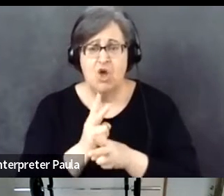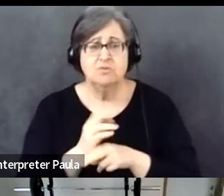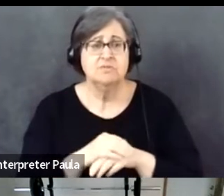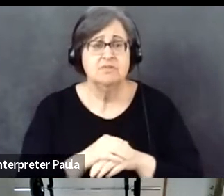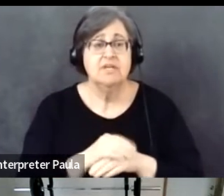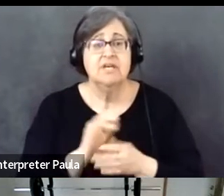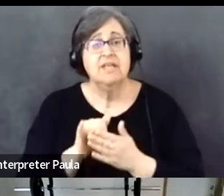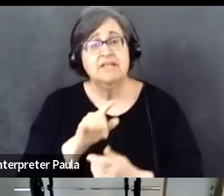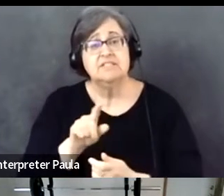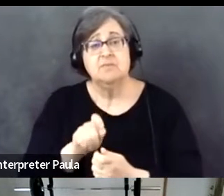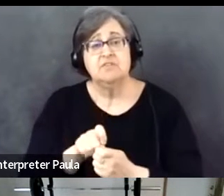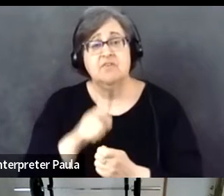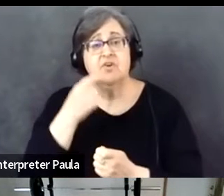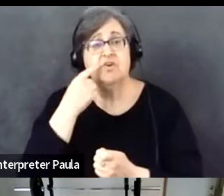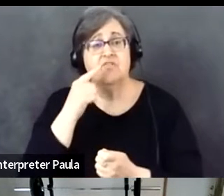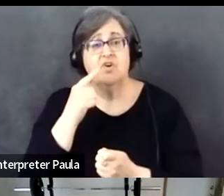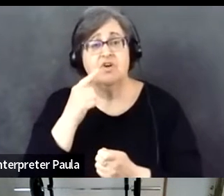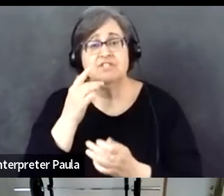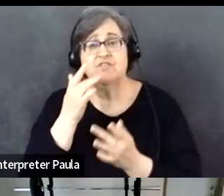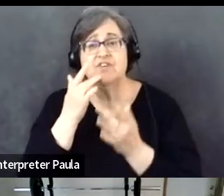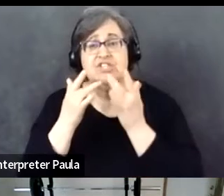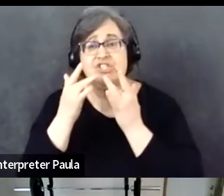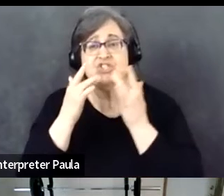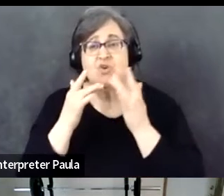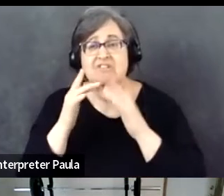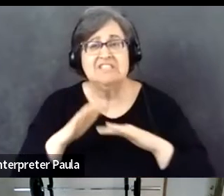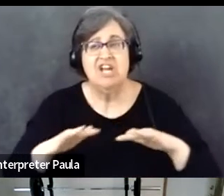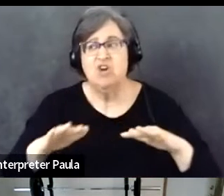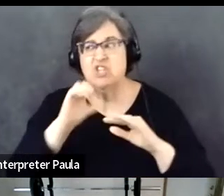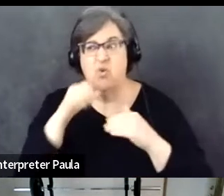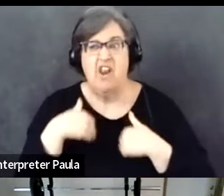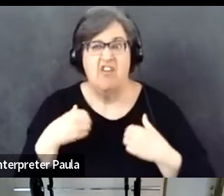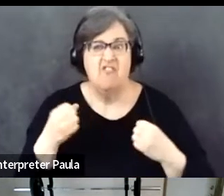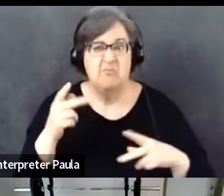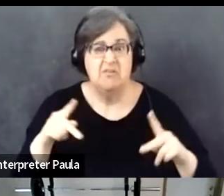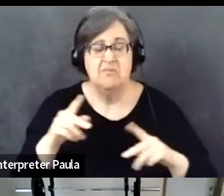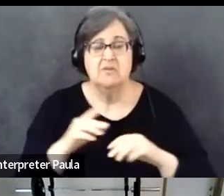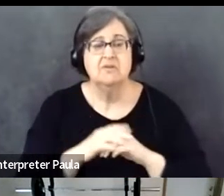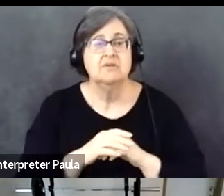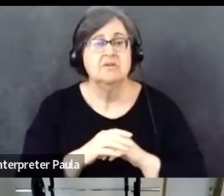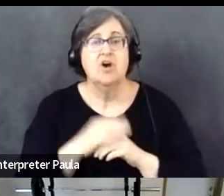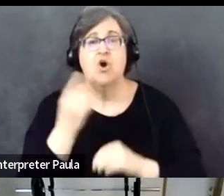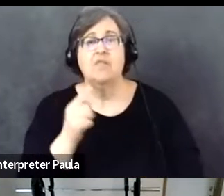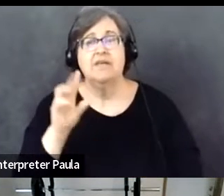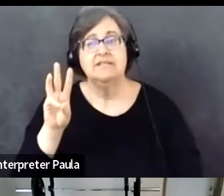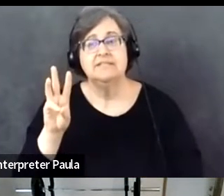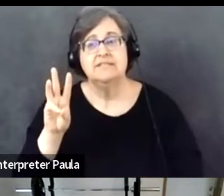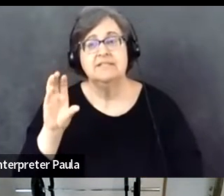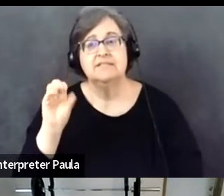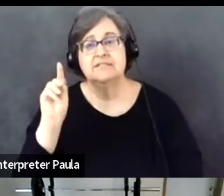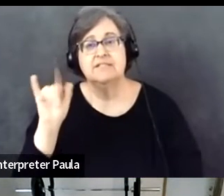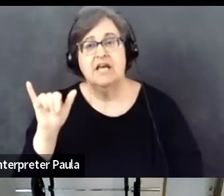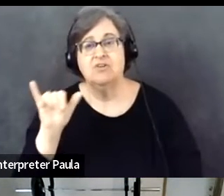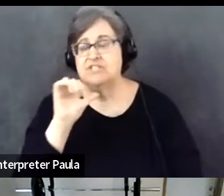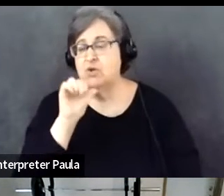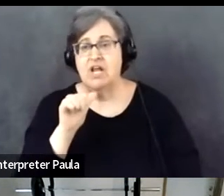specifically designed for shortage areas, but right now only 6 counties are not shortage